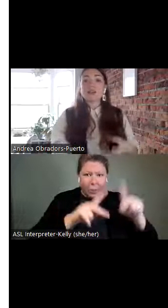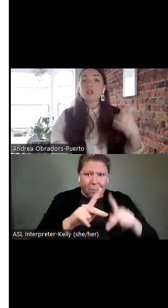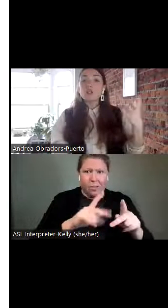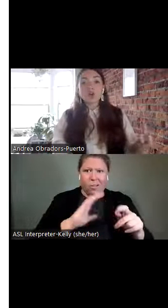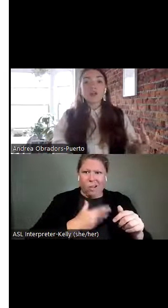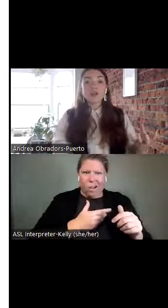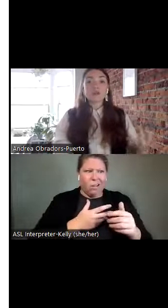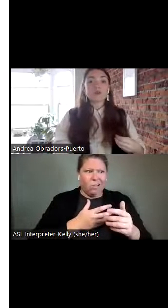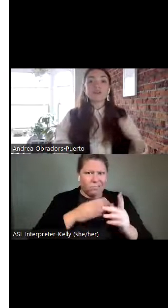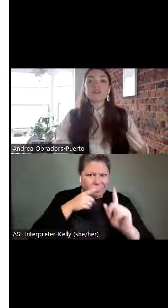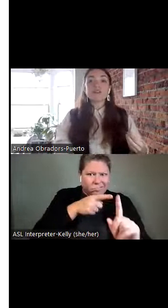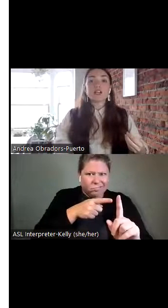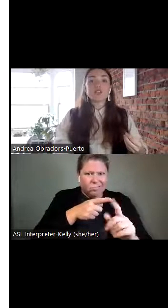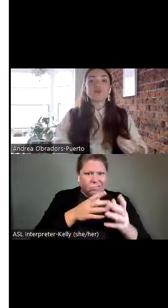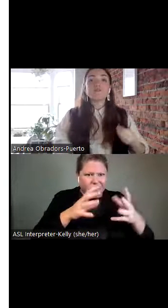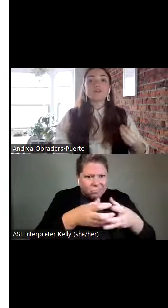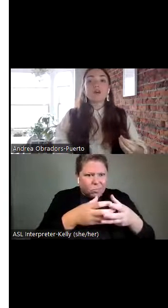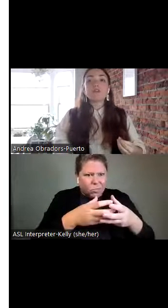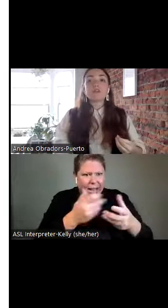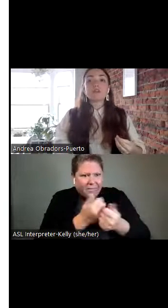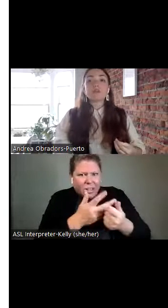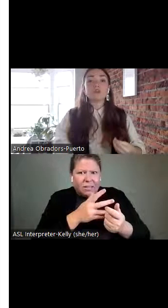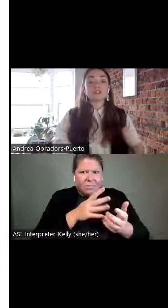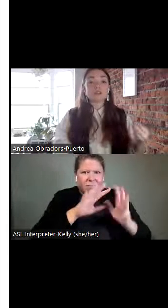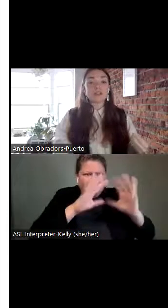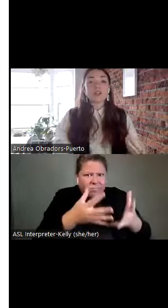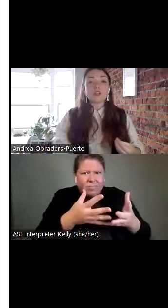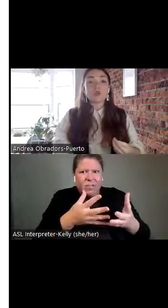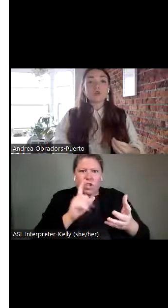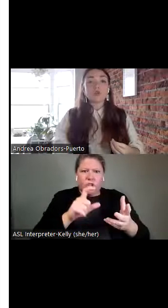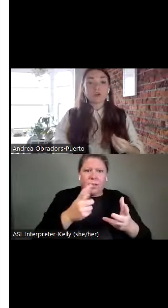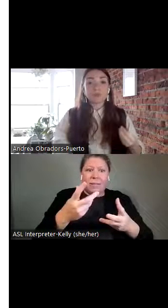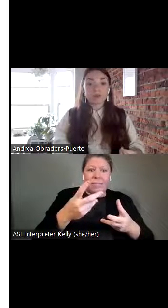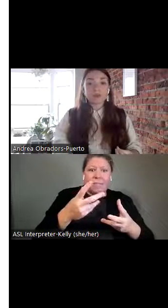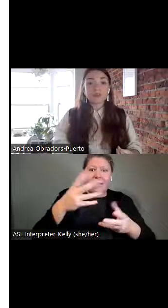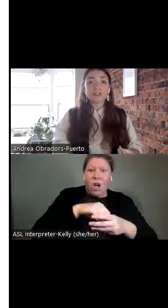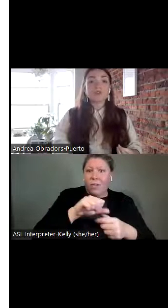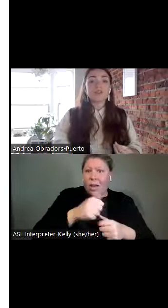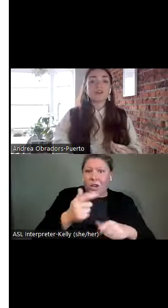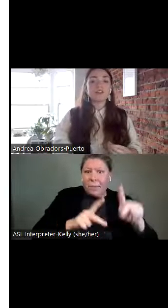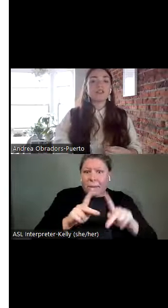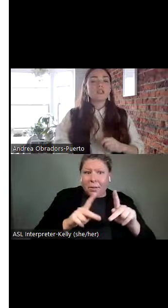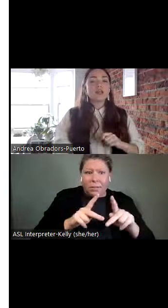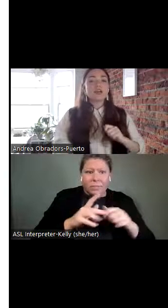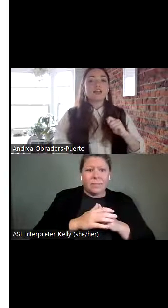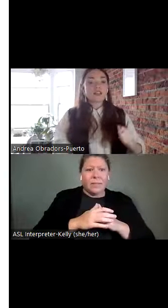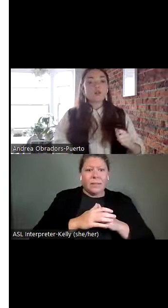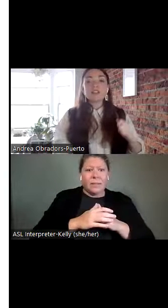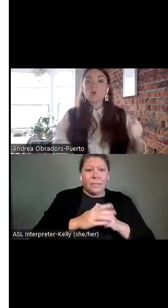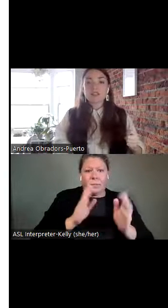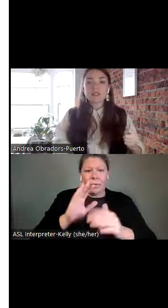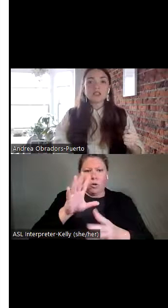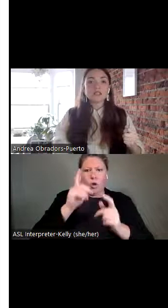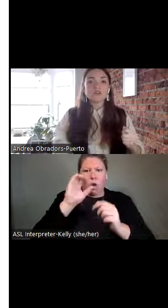design, then co-creative. So service design should involve other people, especially those who are part of the system or service. It has to